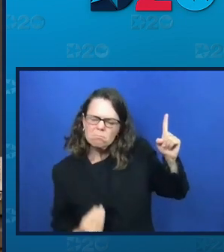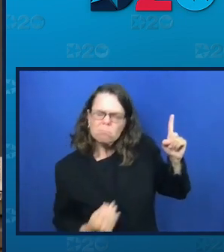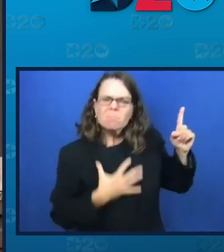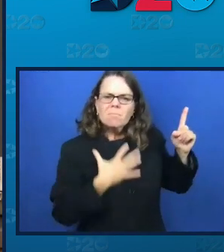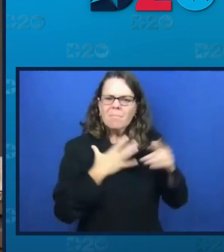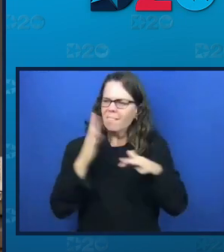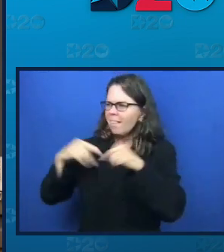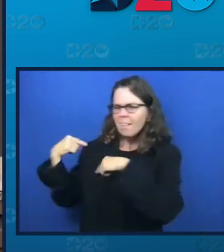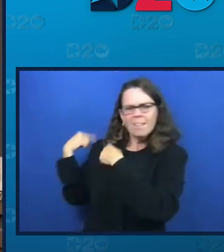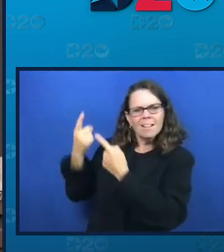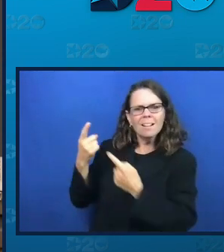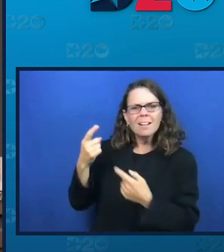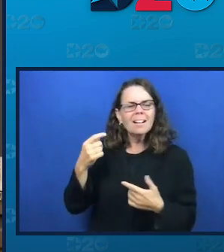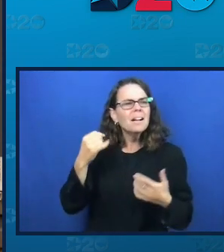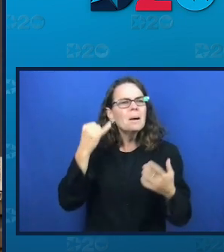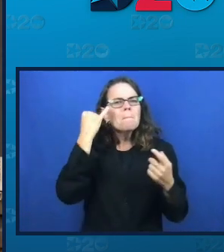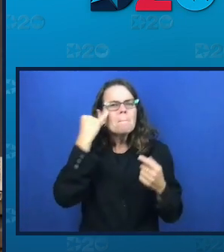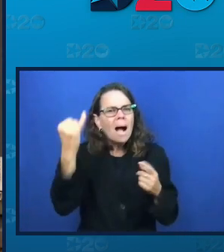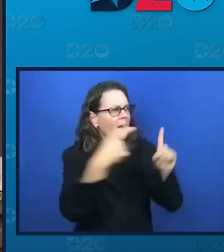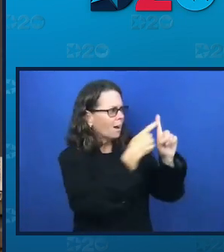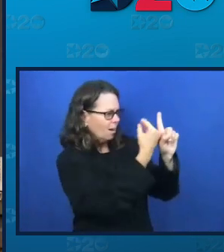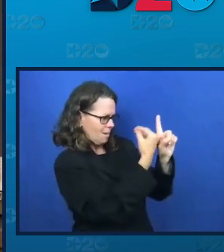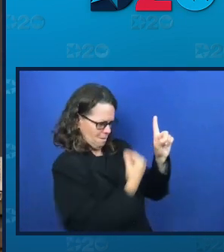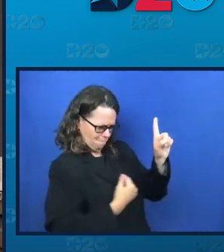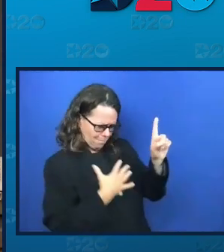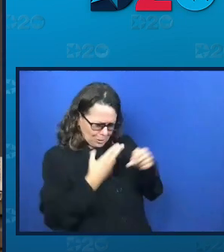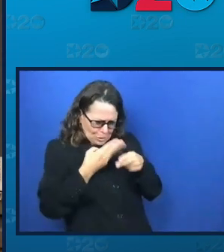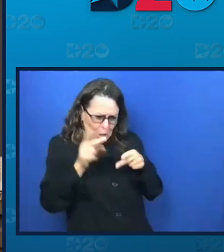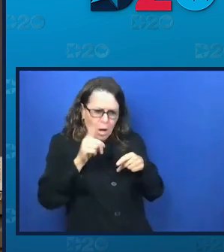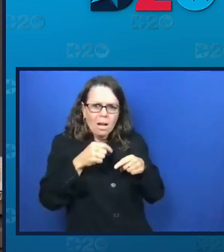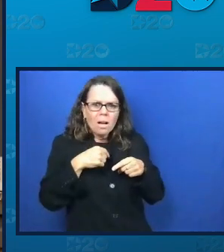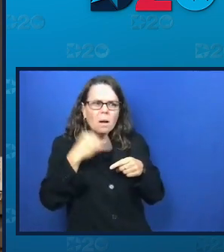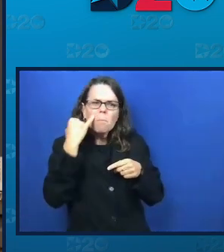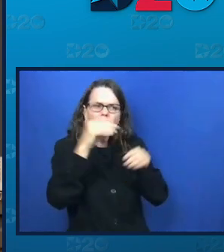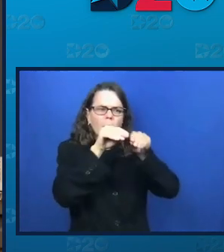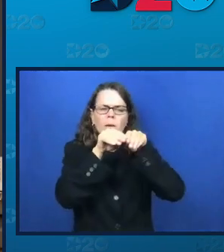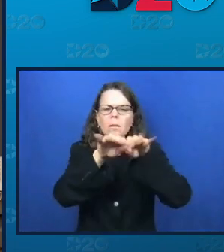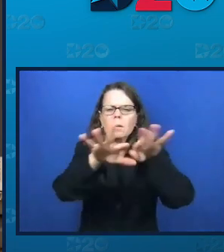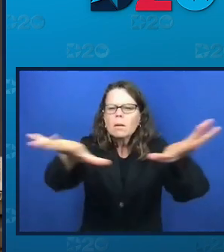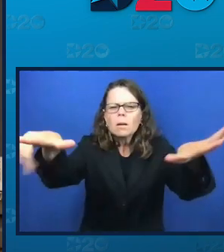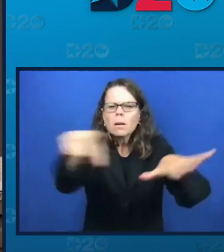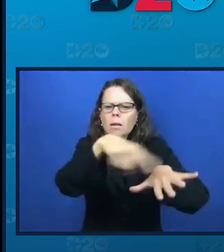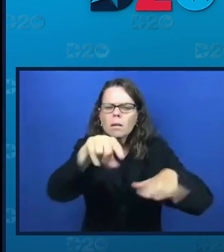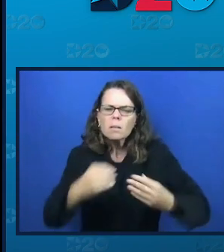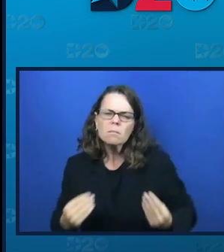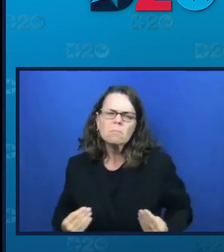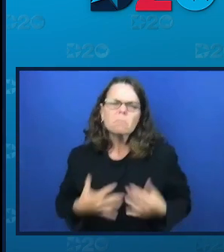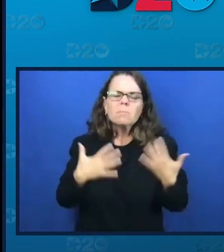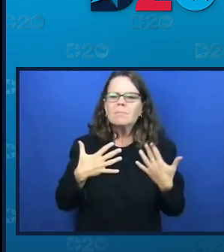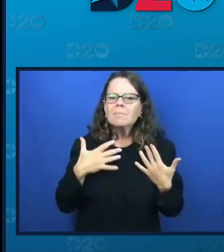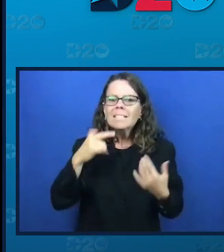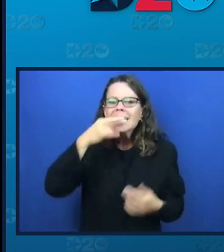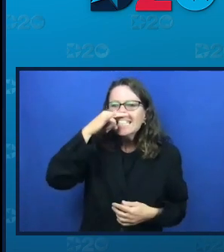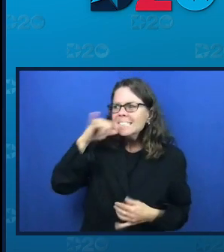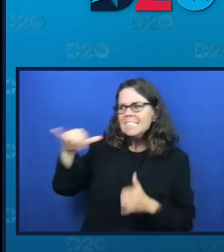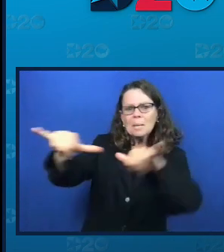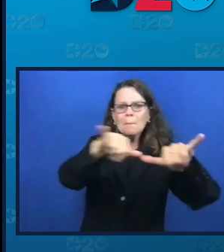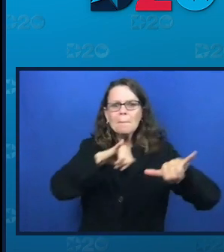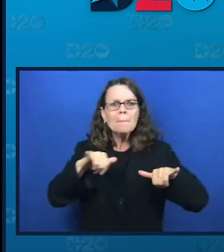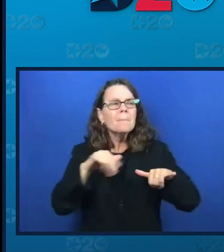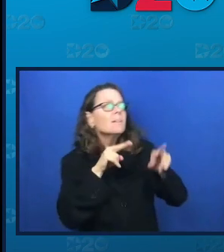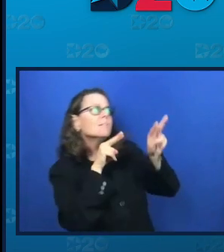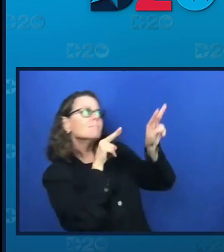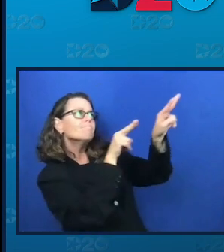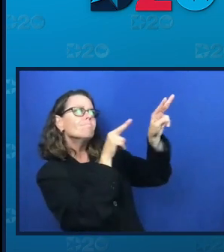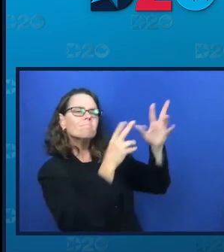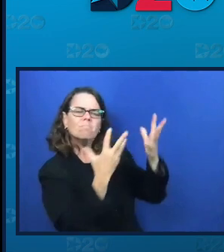to elect someone we can all look up to. Someone who cares. Someone who will make